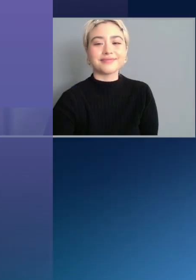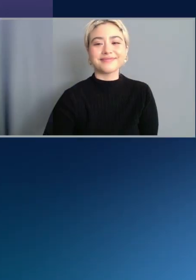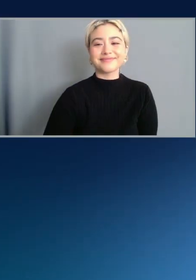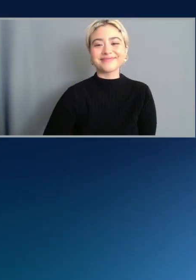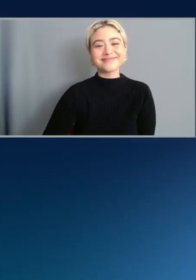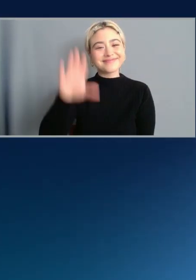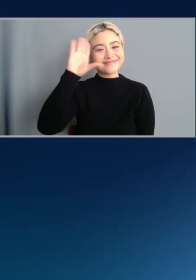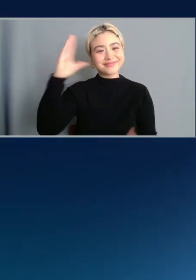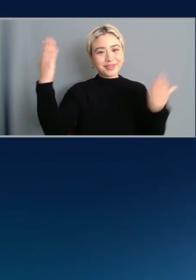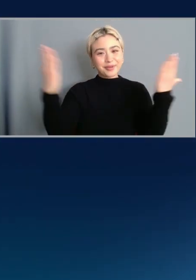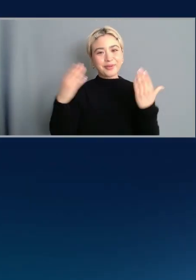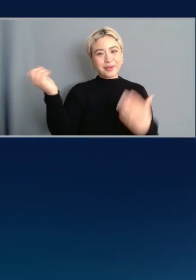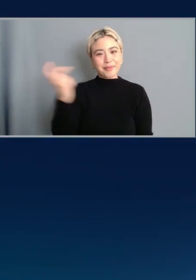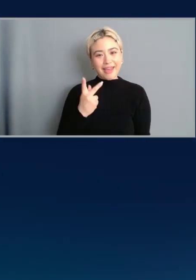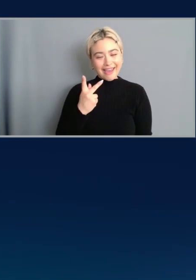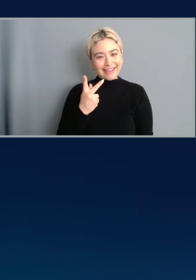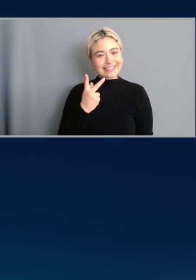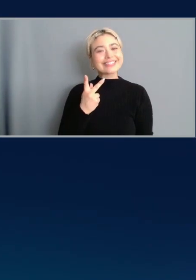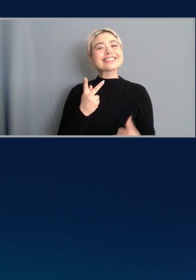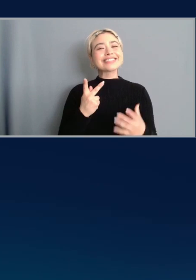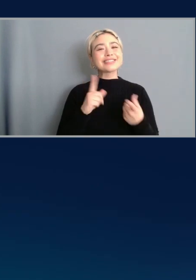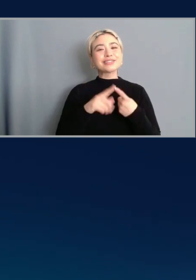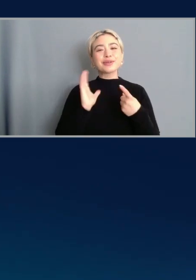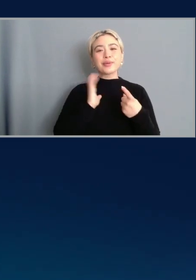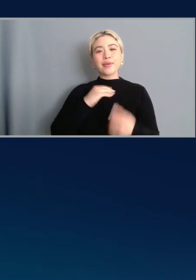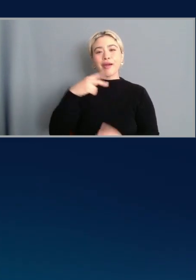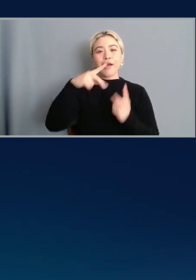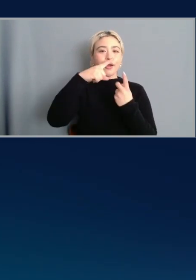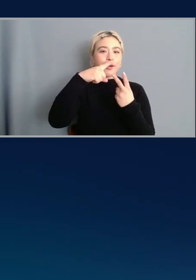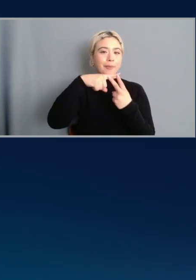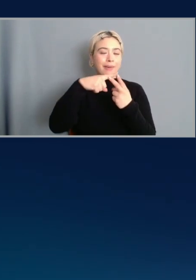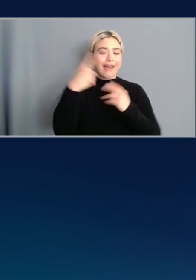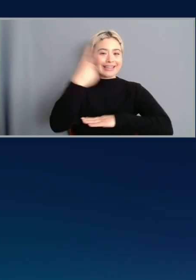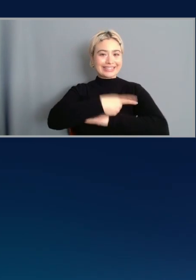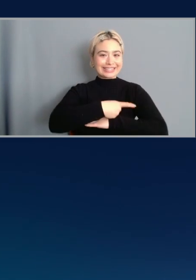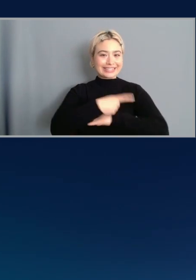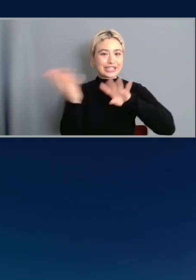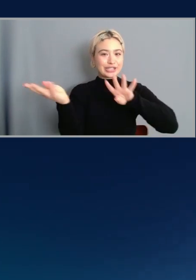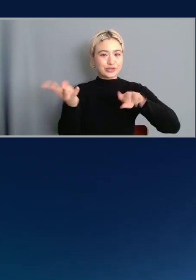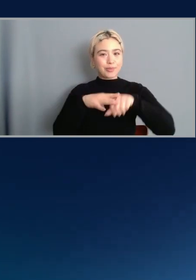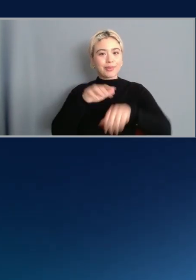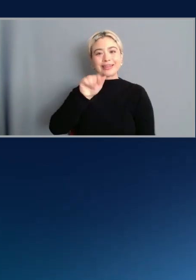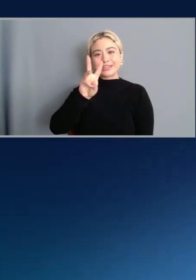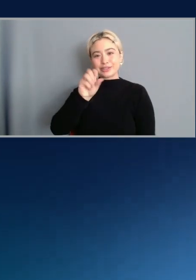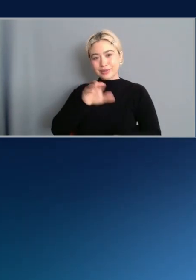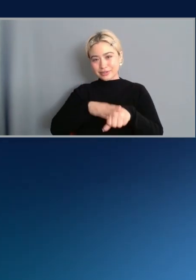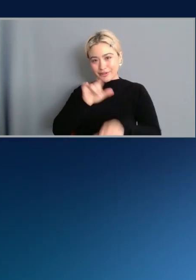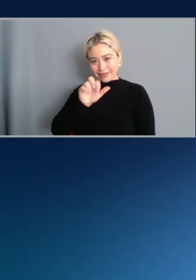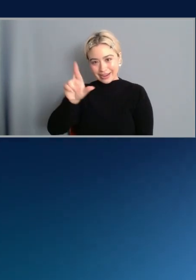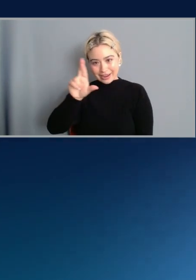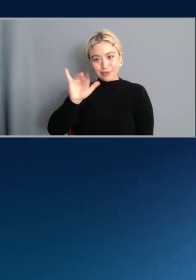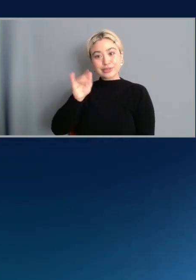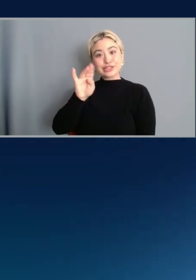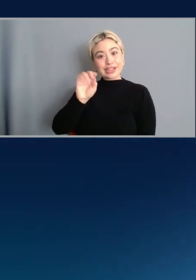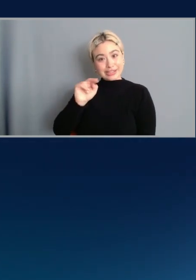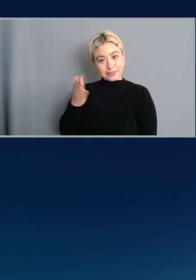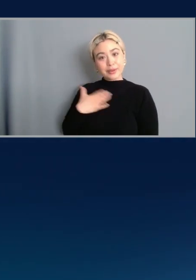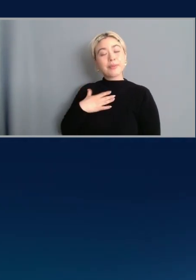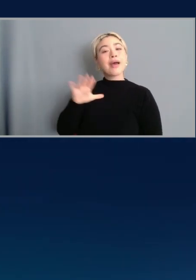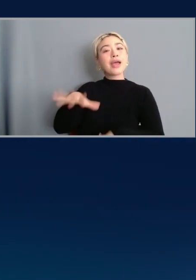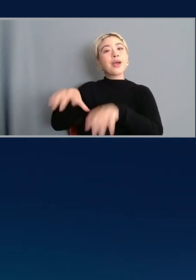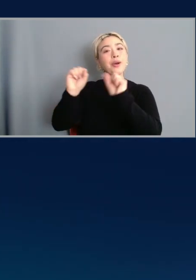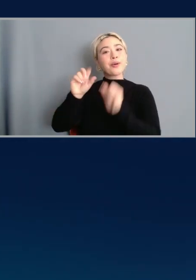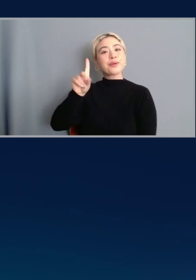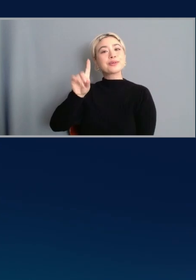and welcome back to our Pi Day stream here at AWS OnAir. I am Jasmine Kyles. This is my co-host,